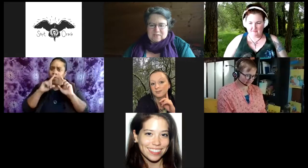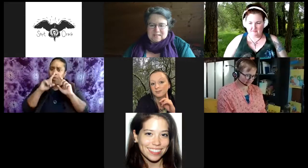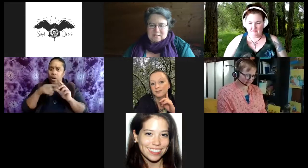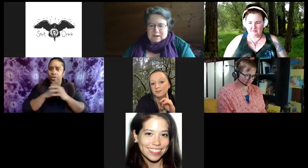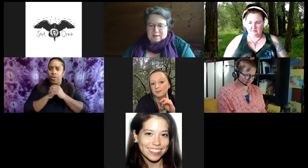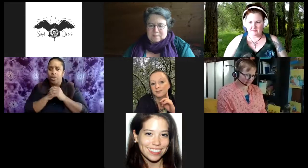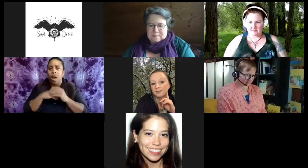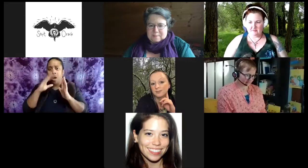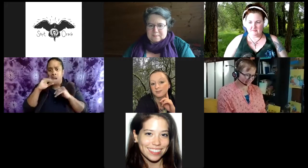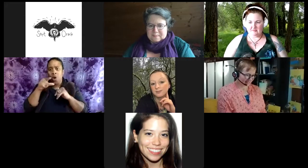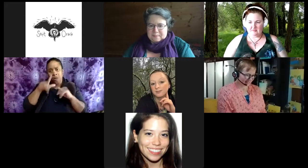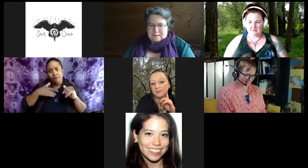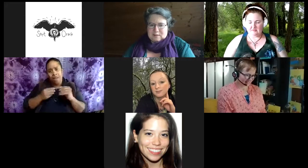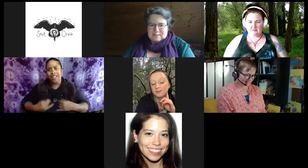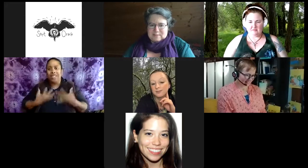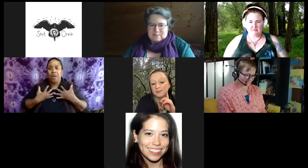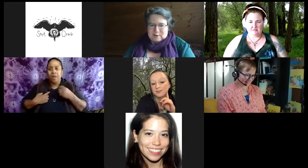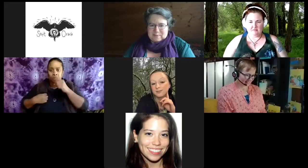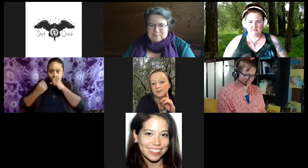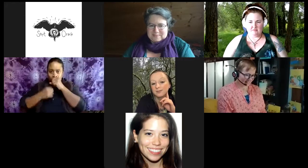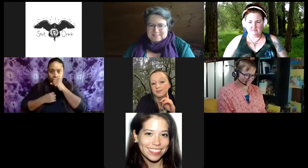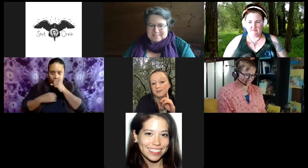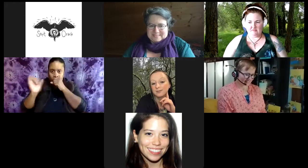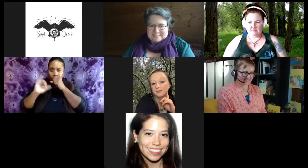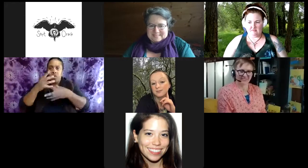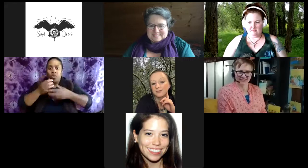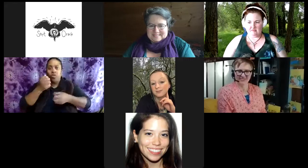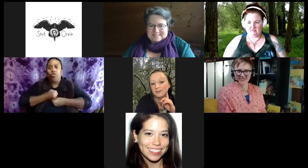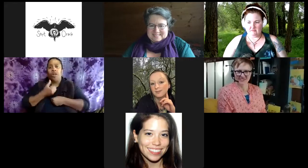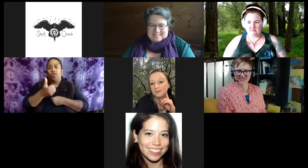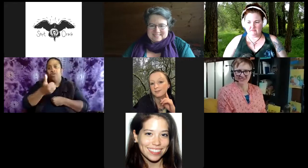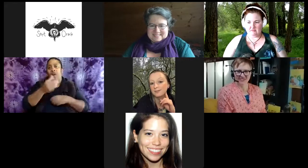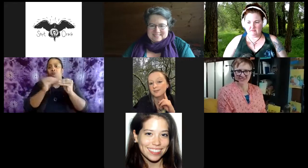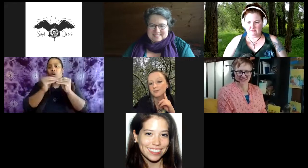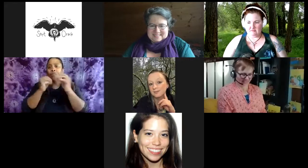I hope you feel inspired and trust yourself more.